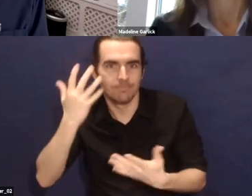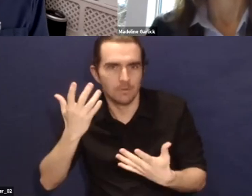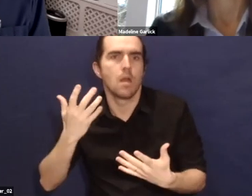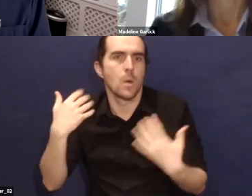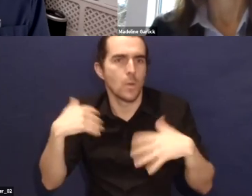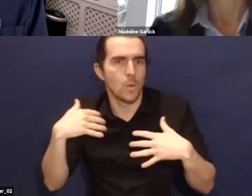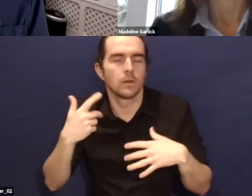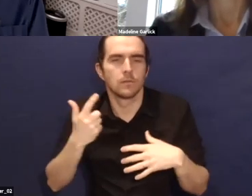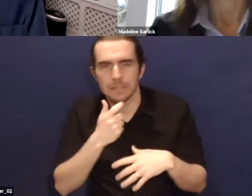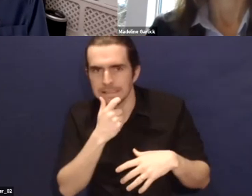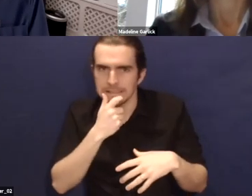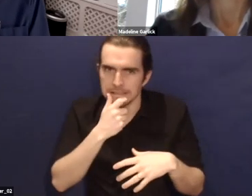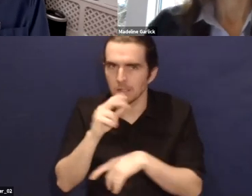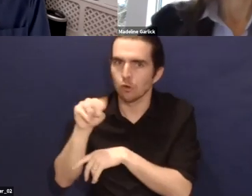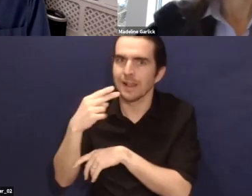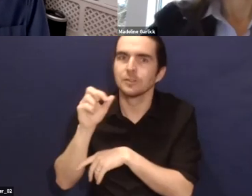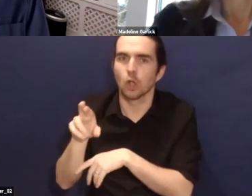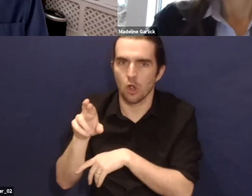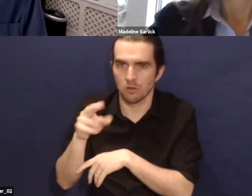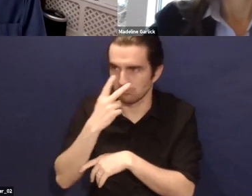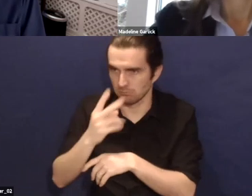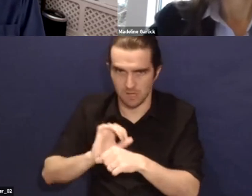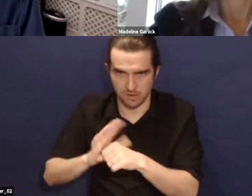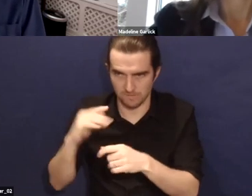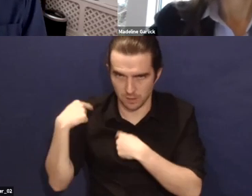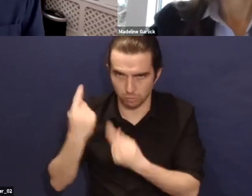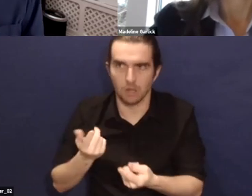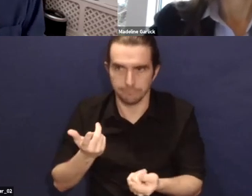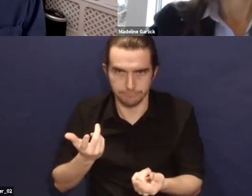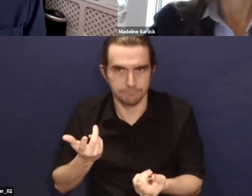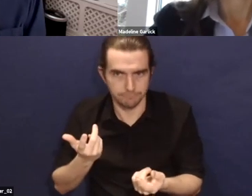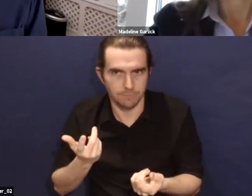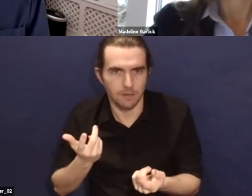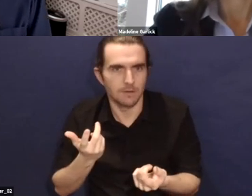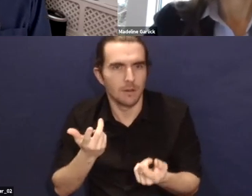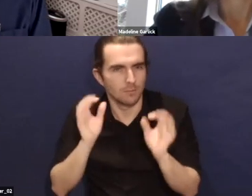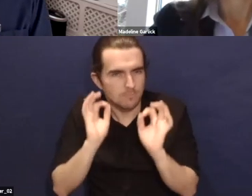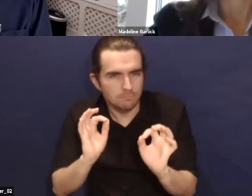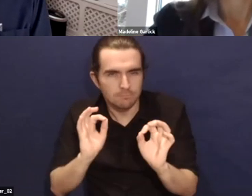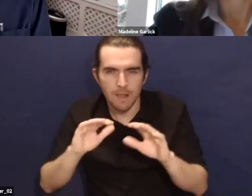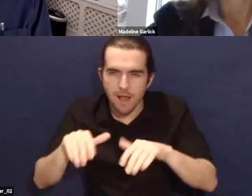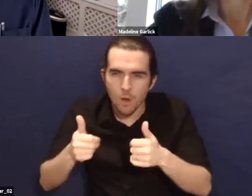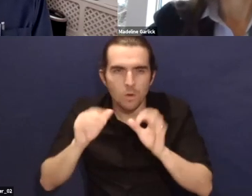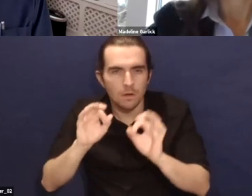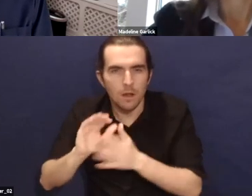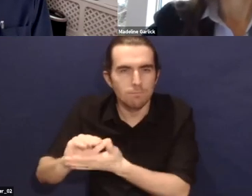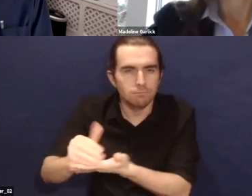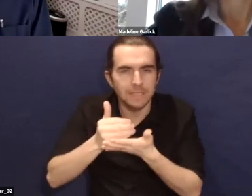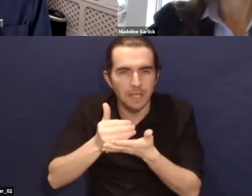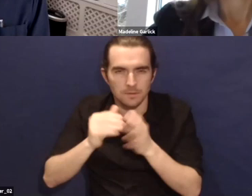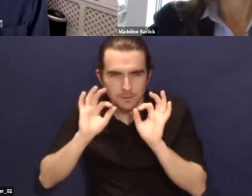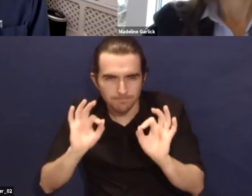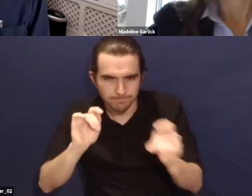includes refugees and other persons concerned to UNHCR in the development plans of